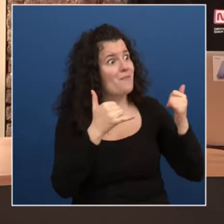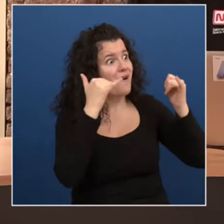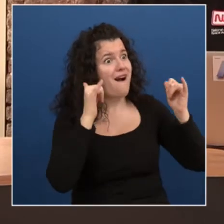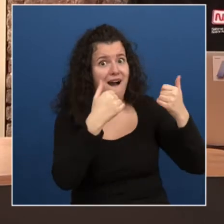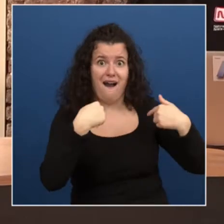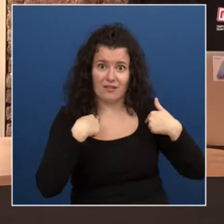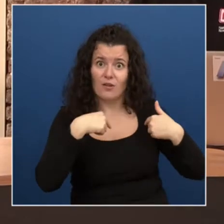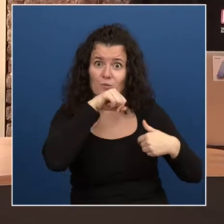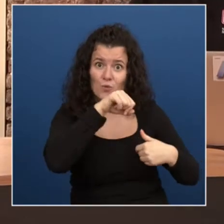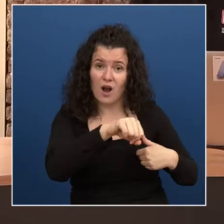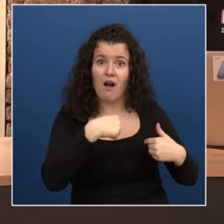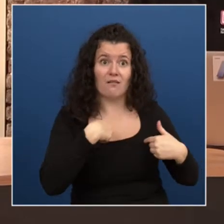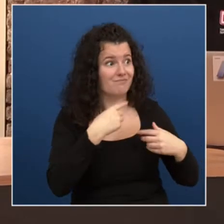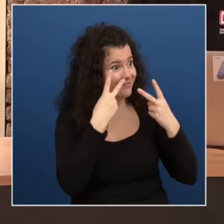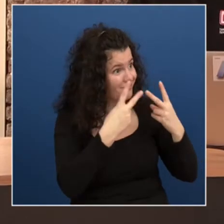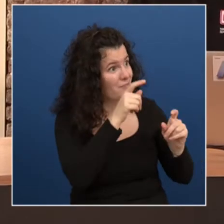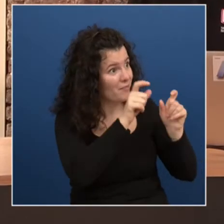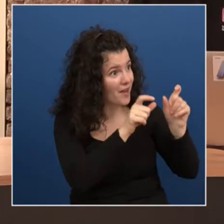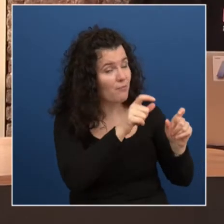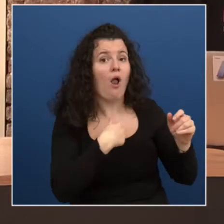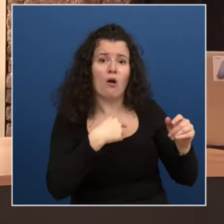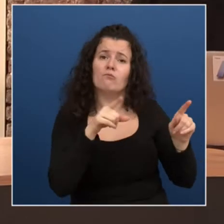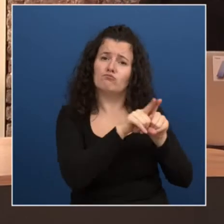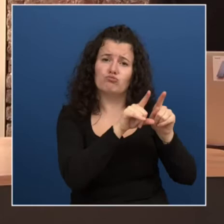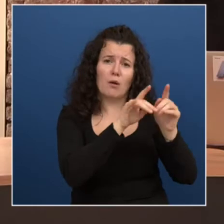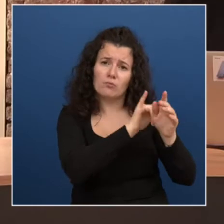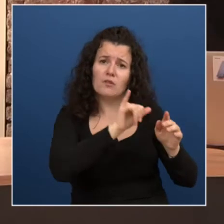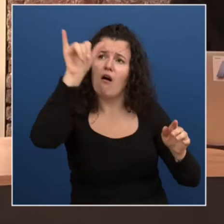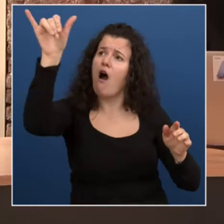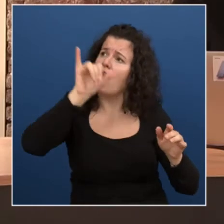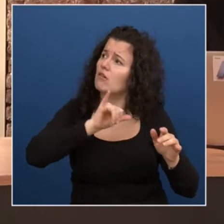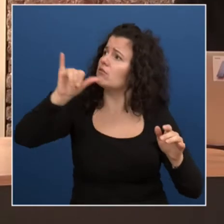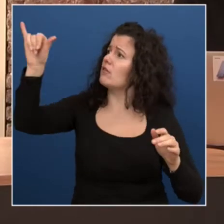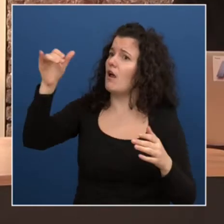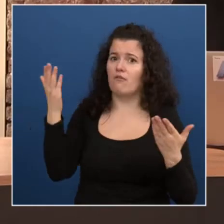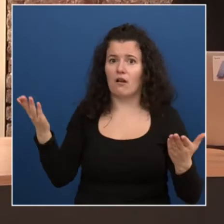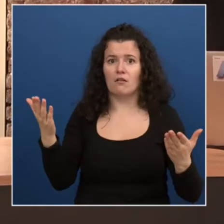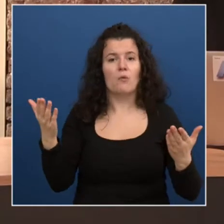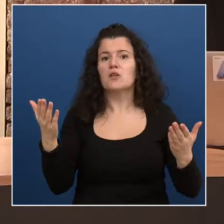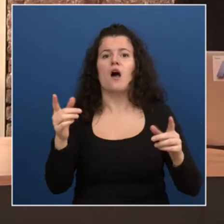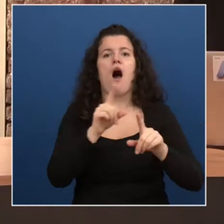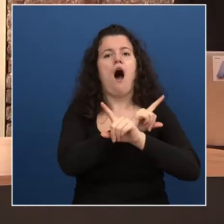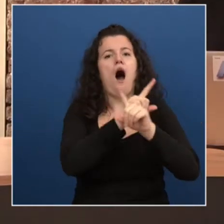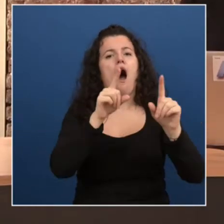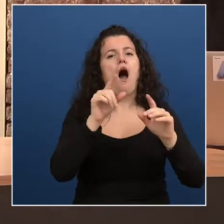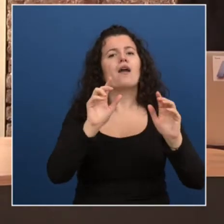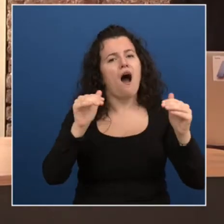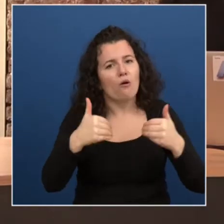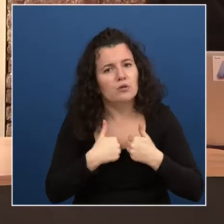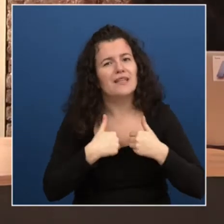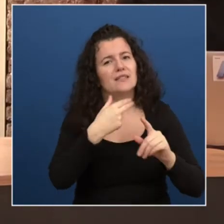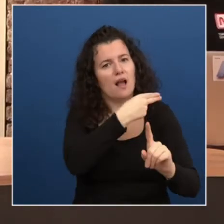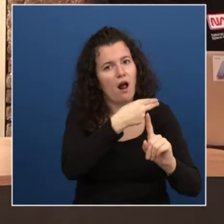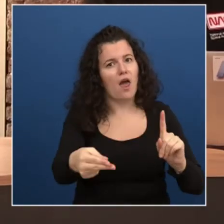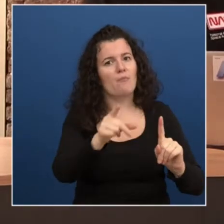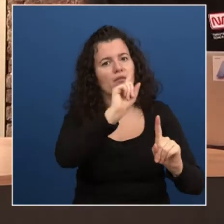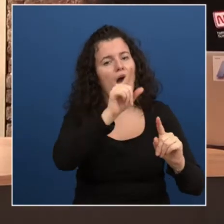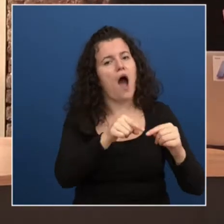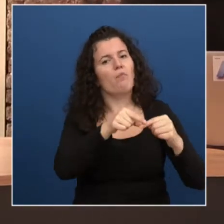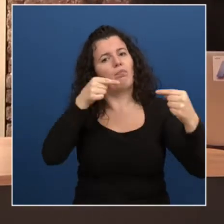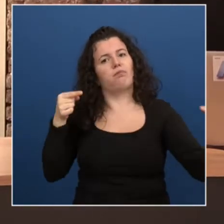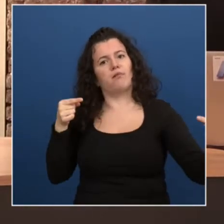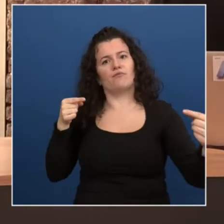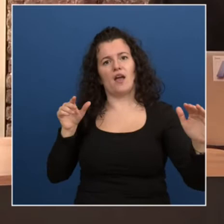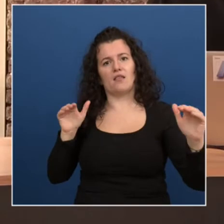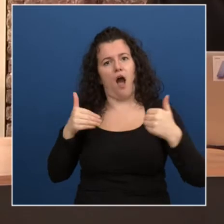to theme parks and I like to travel, then I am atypical autistic, because normally you shouldn't like that.